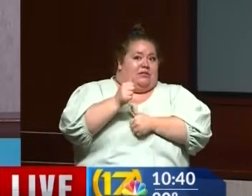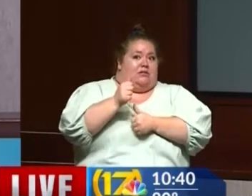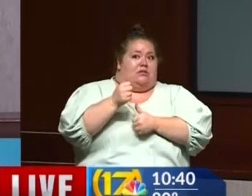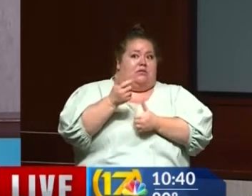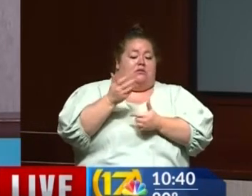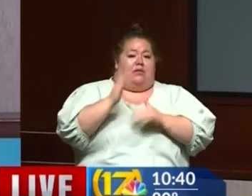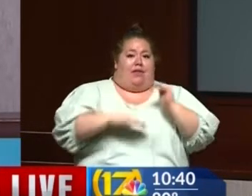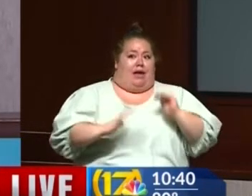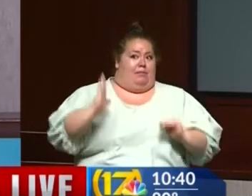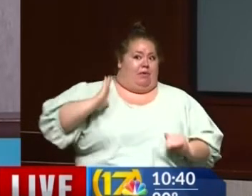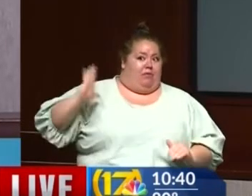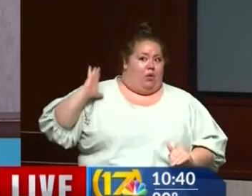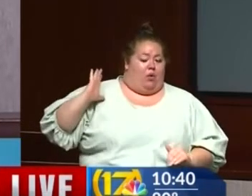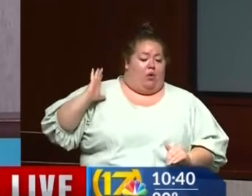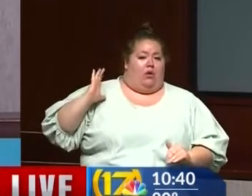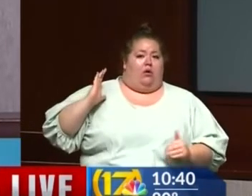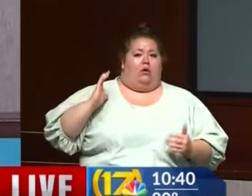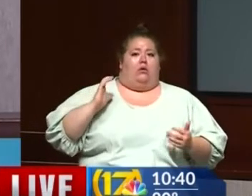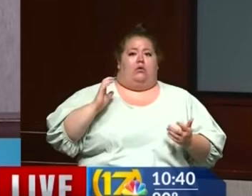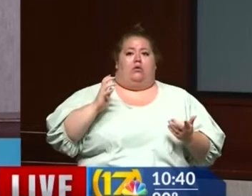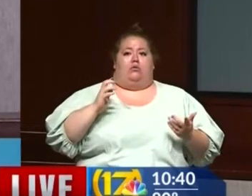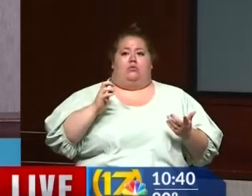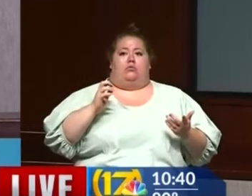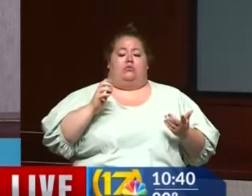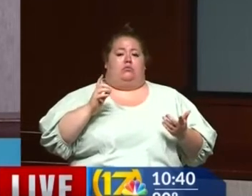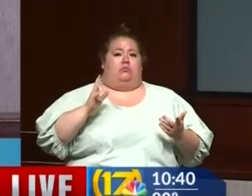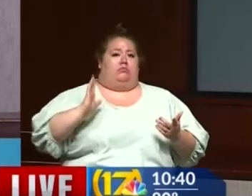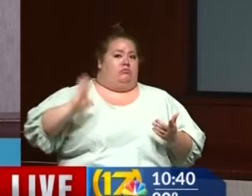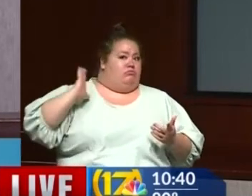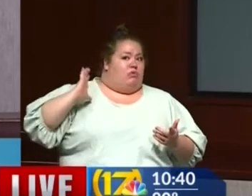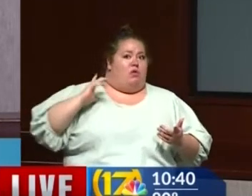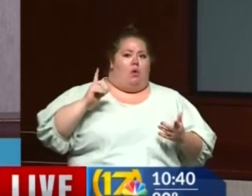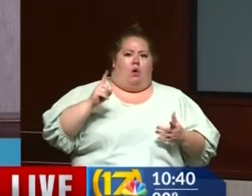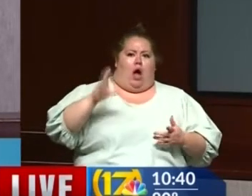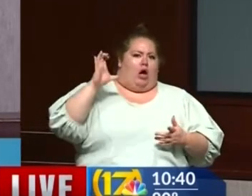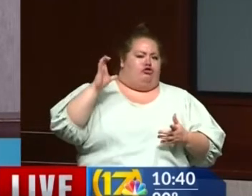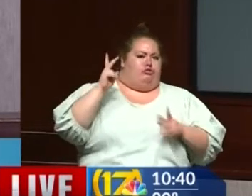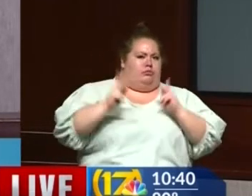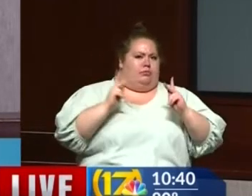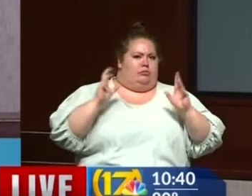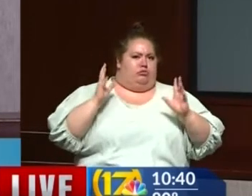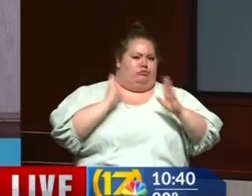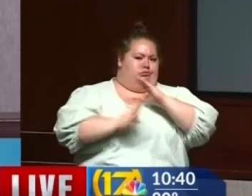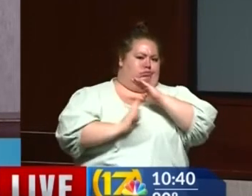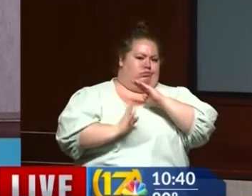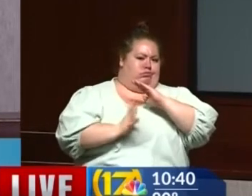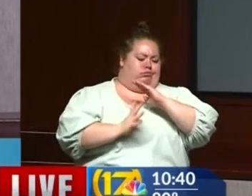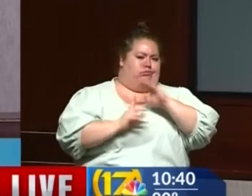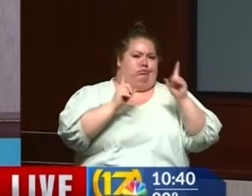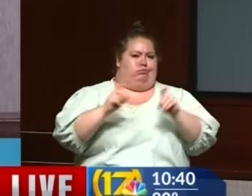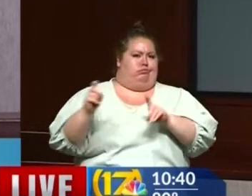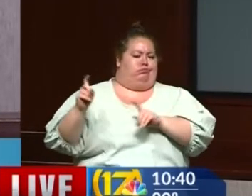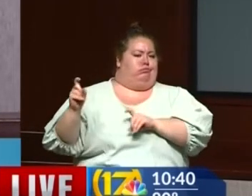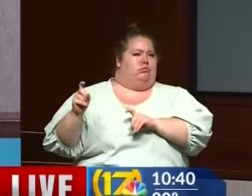when we were getting like hundreds and hundreds every day that were coming back with positive